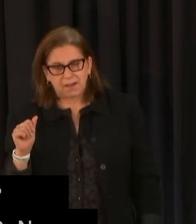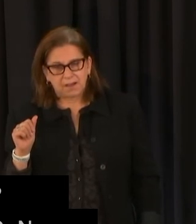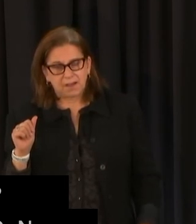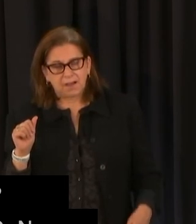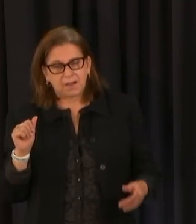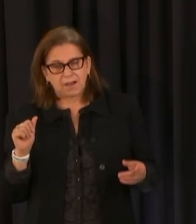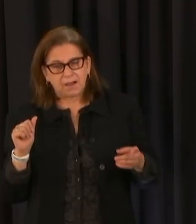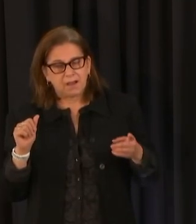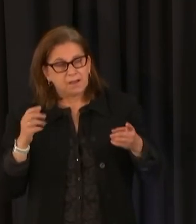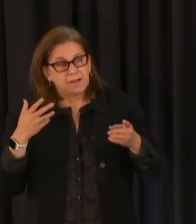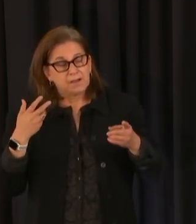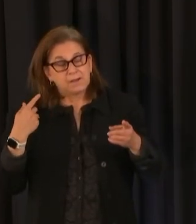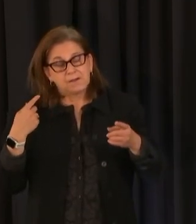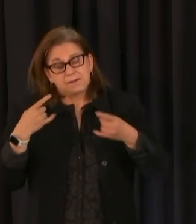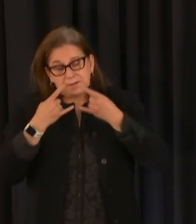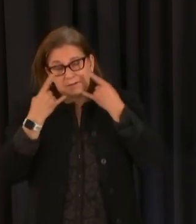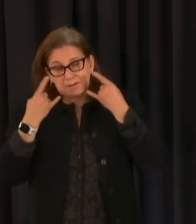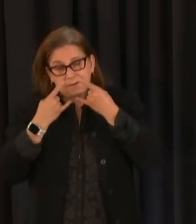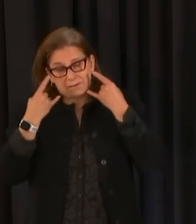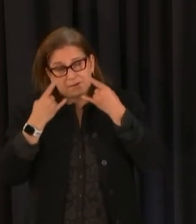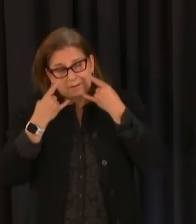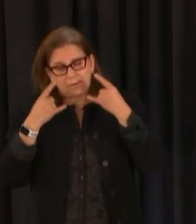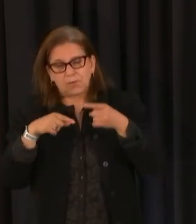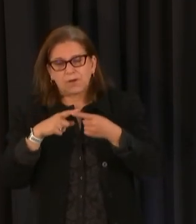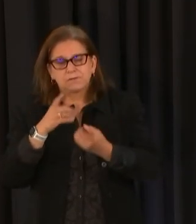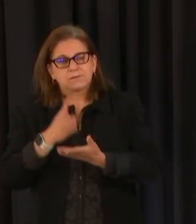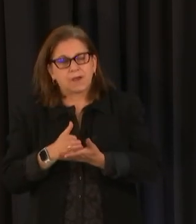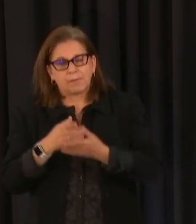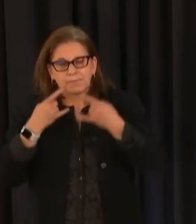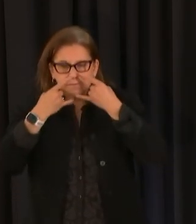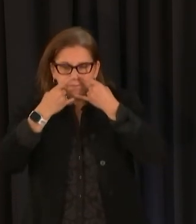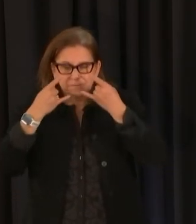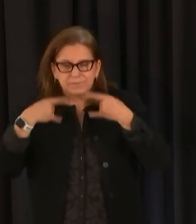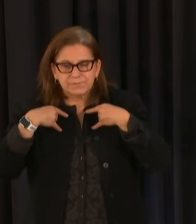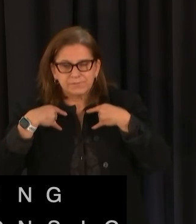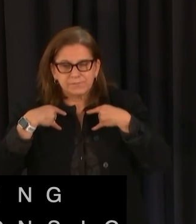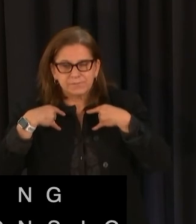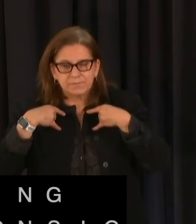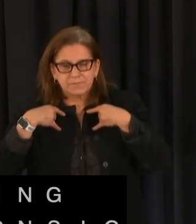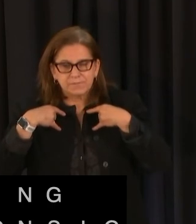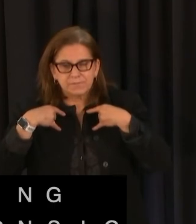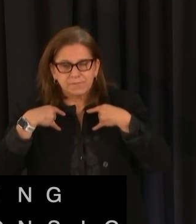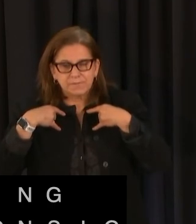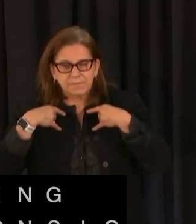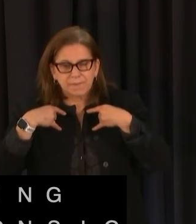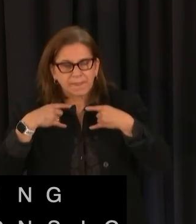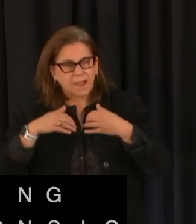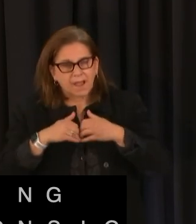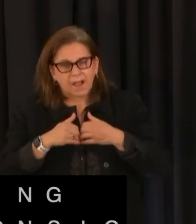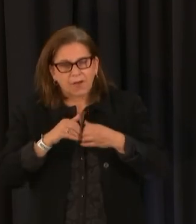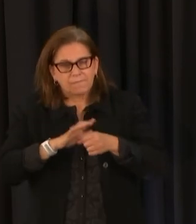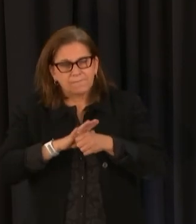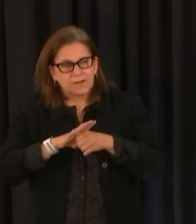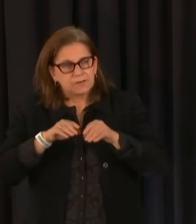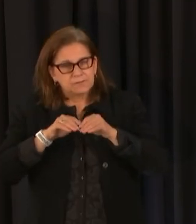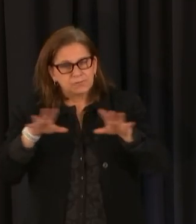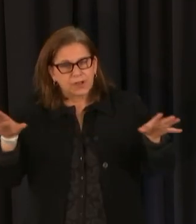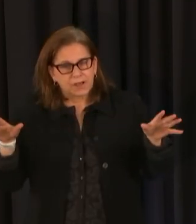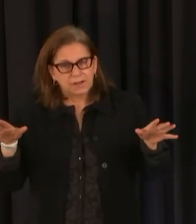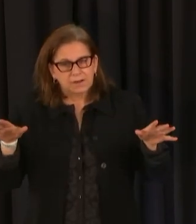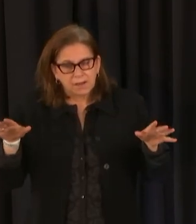outdoor mask mandate, considering what we're learning about how the virus